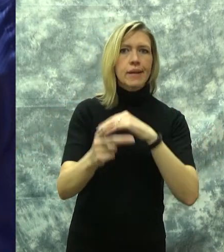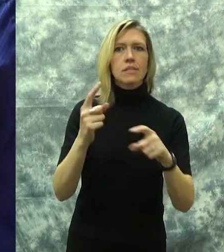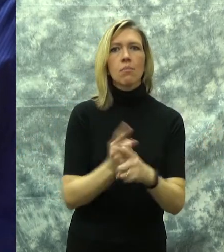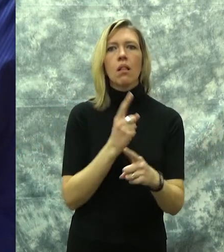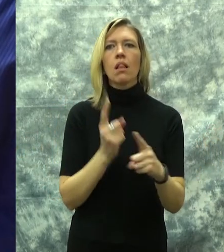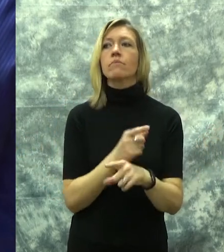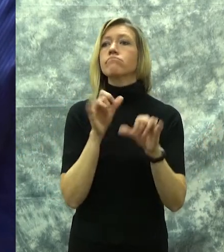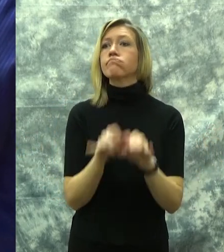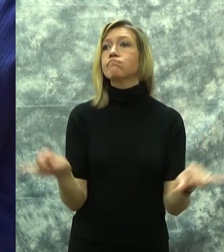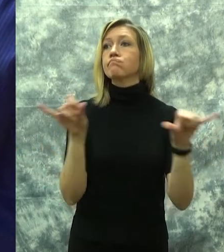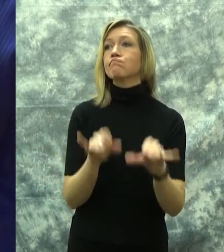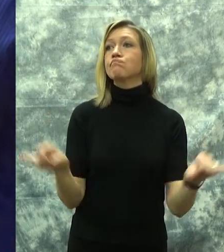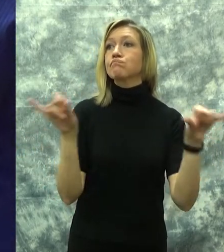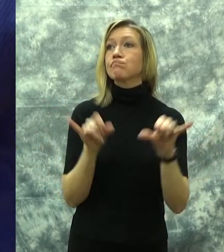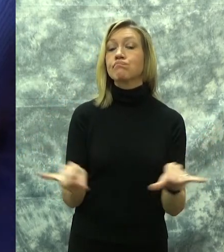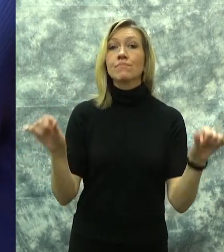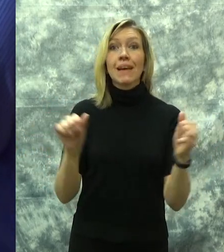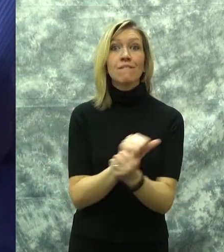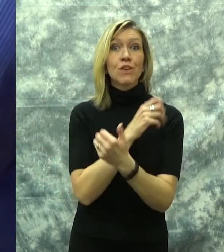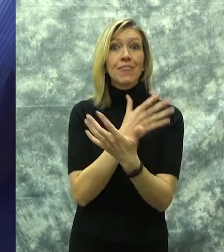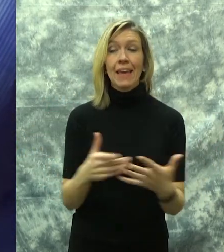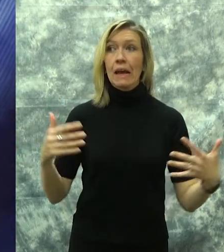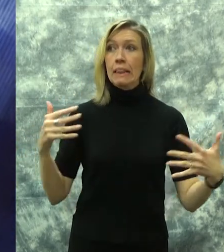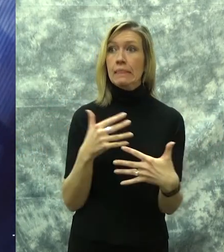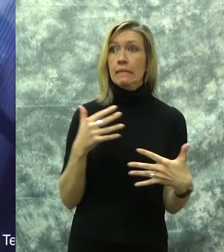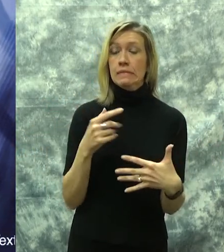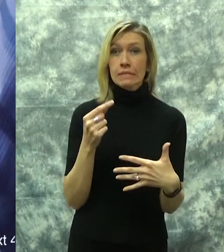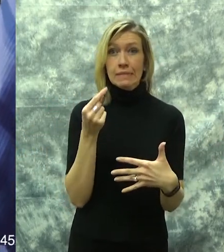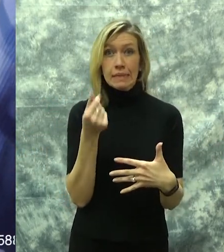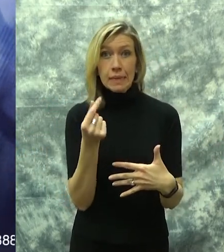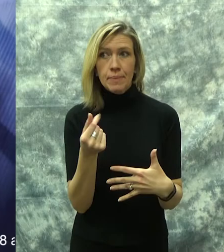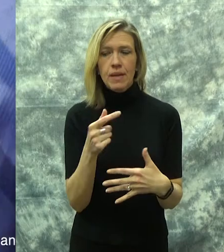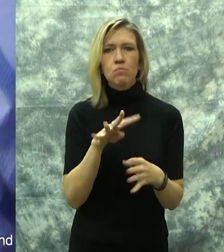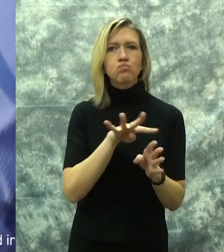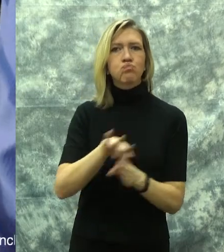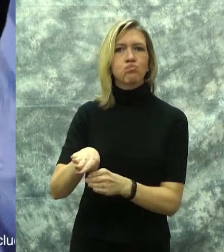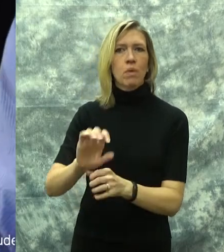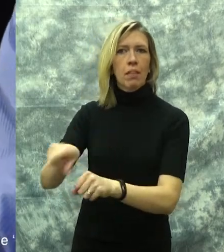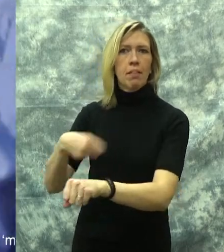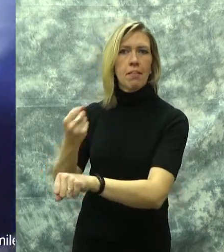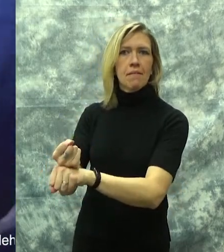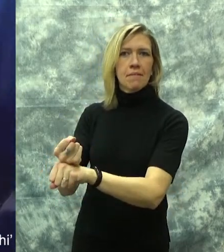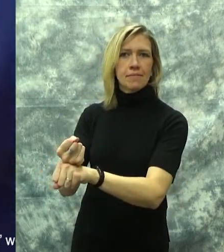the last one, everything even slightly barely scary is locked away.